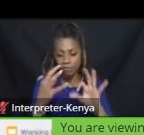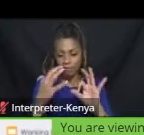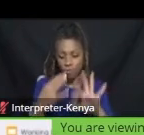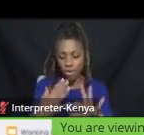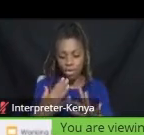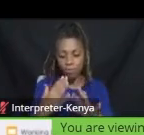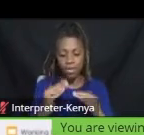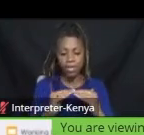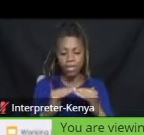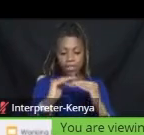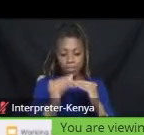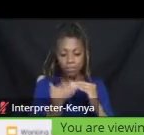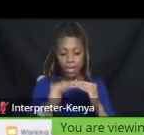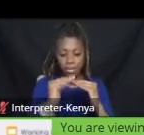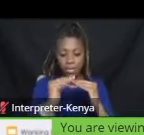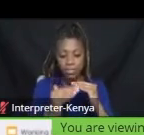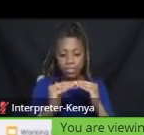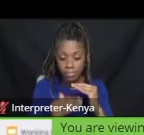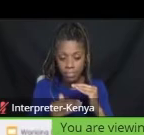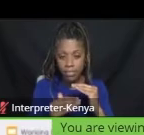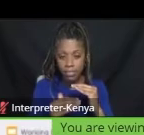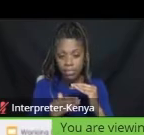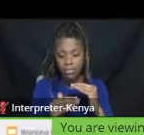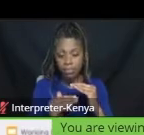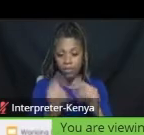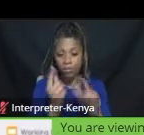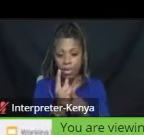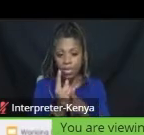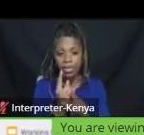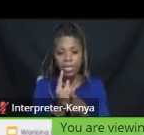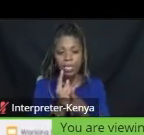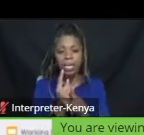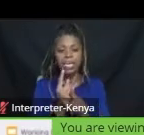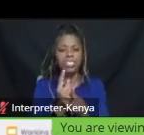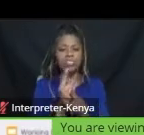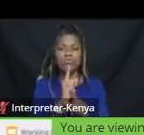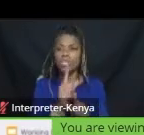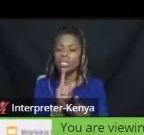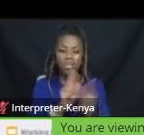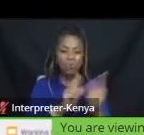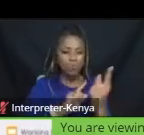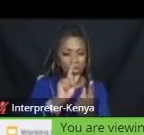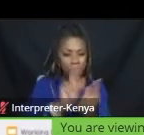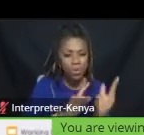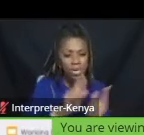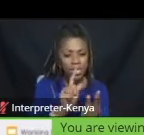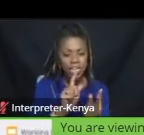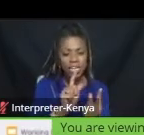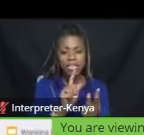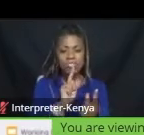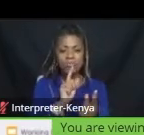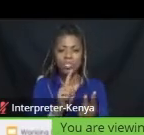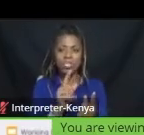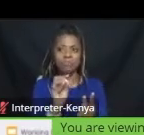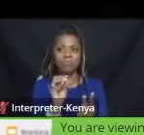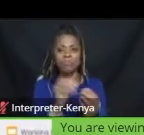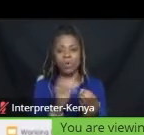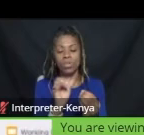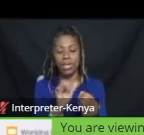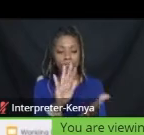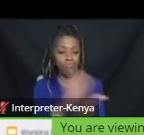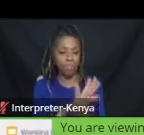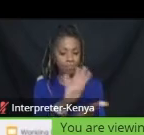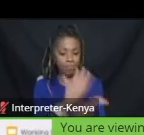those, question where evidence goes, but it's all very one-on-one. It's much like a paper conference for an English teacher. It's